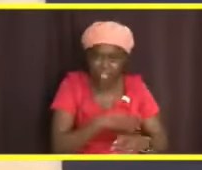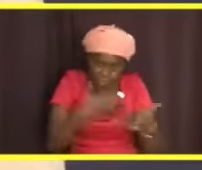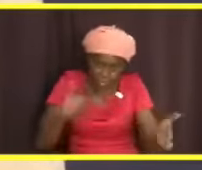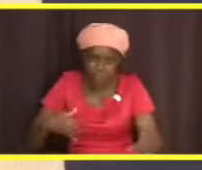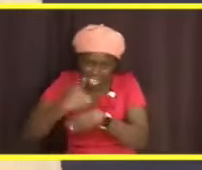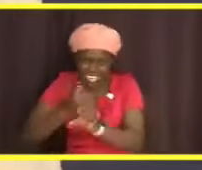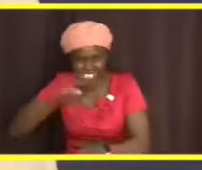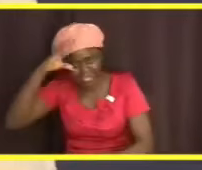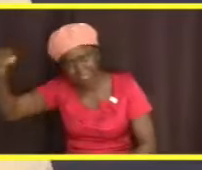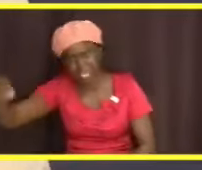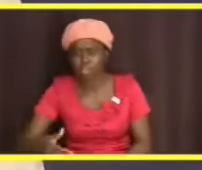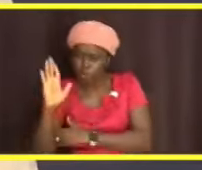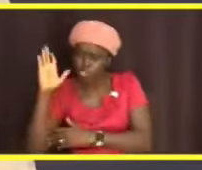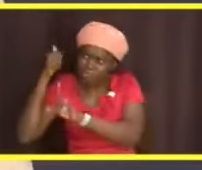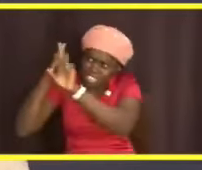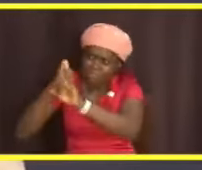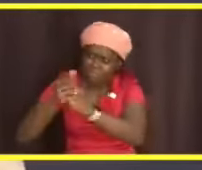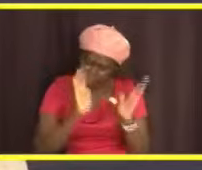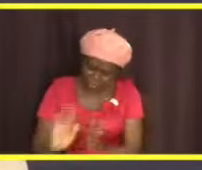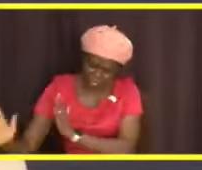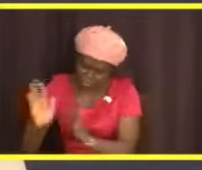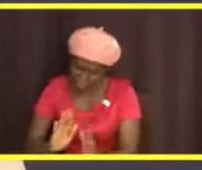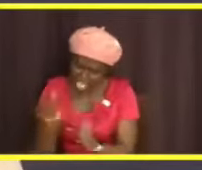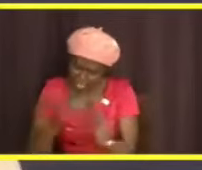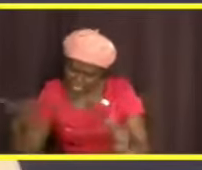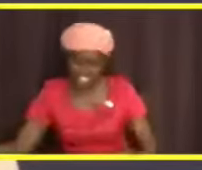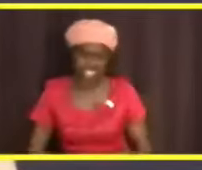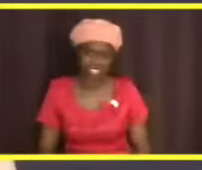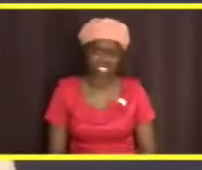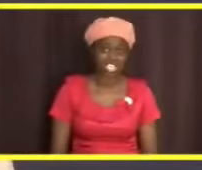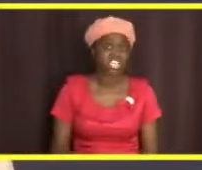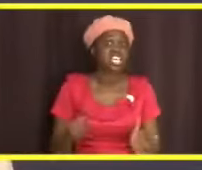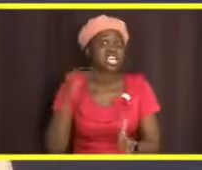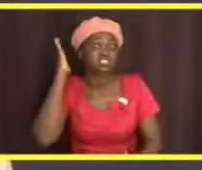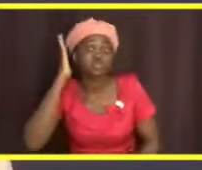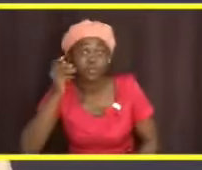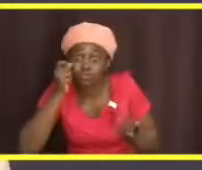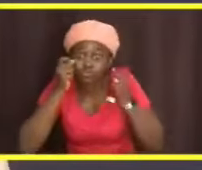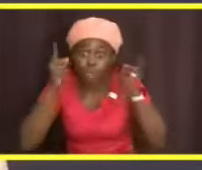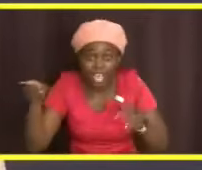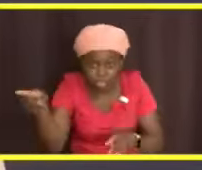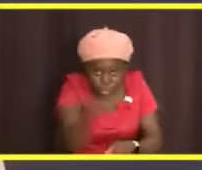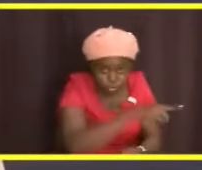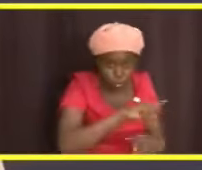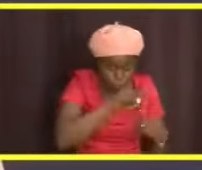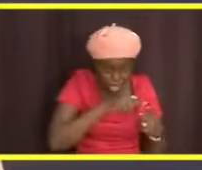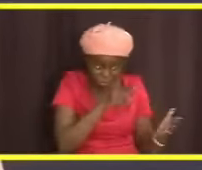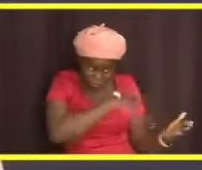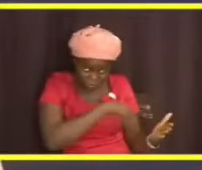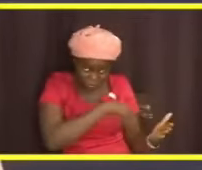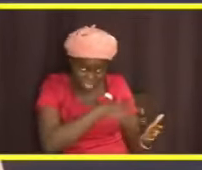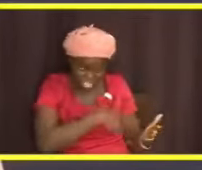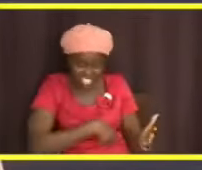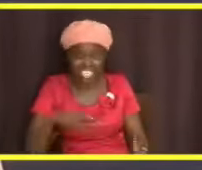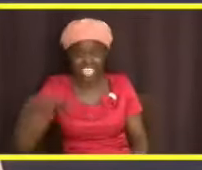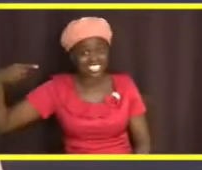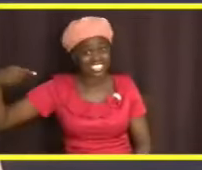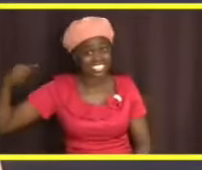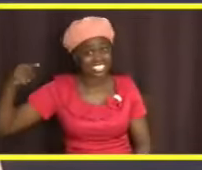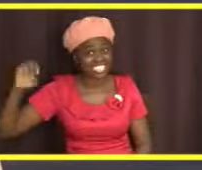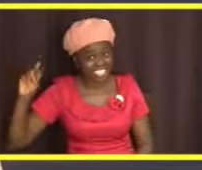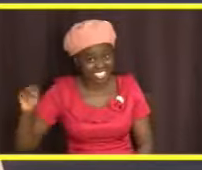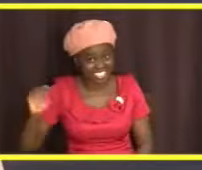He prepared everything. It will amaze you when you read Genesis chapter 2 from verse